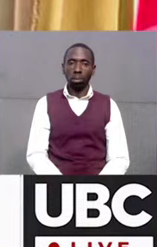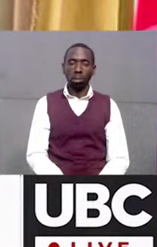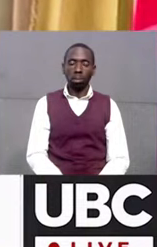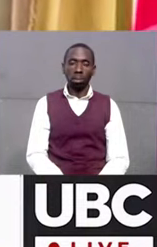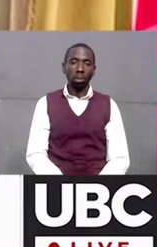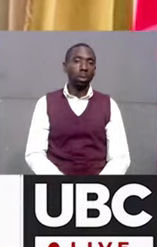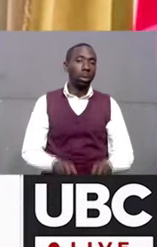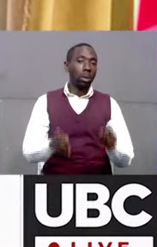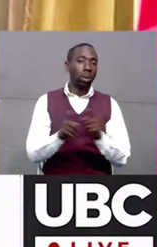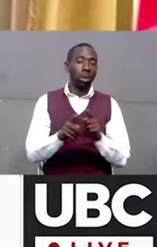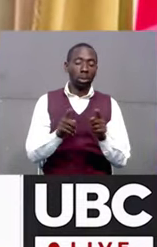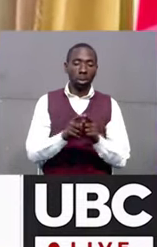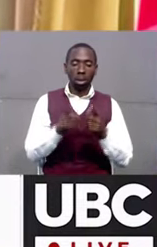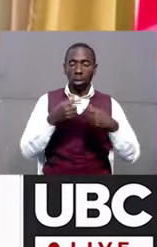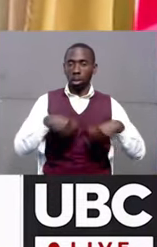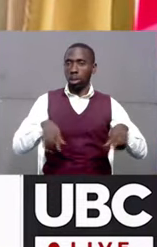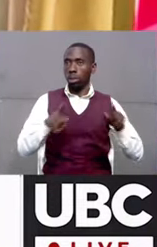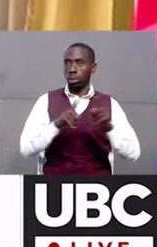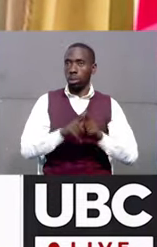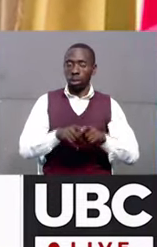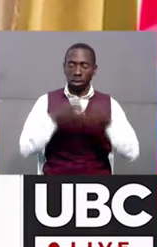And as we had said,